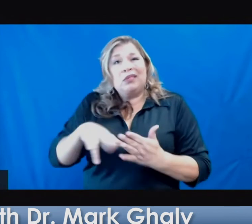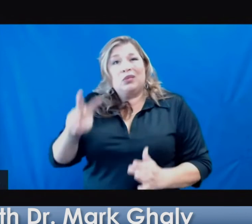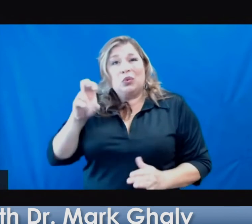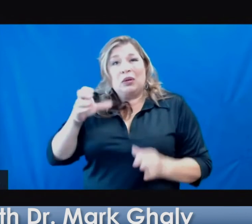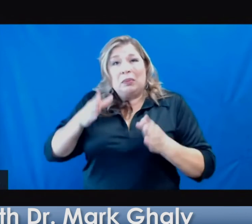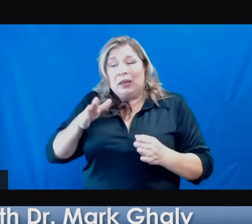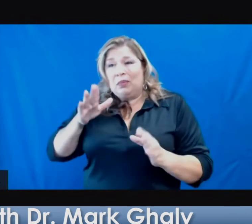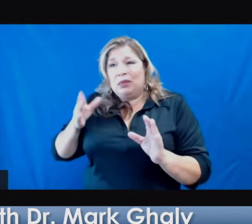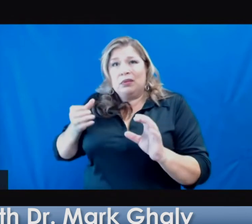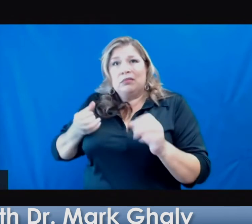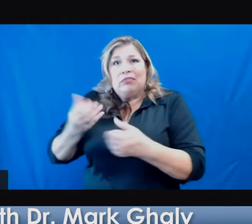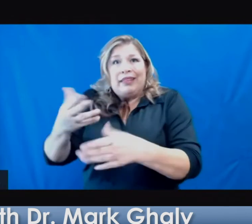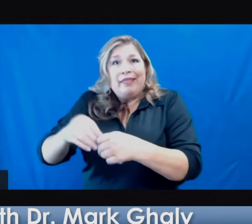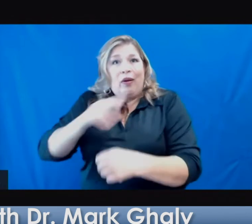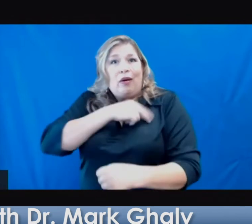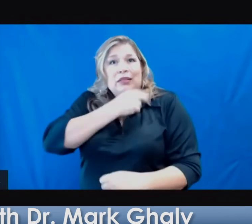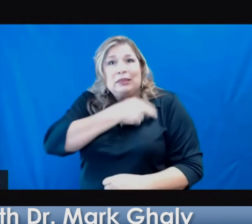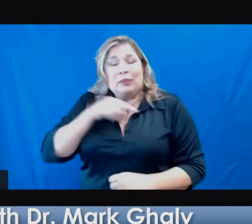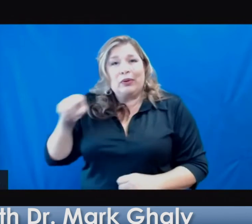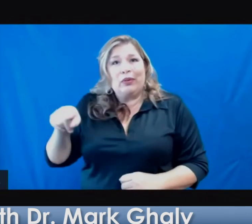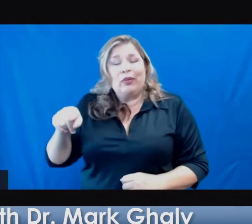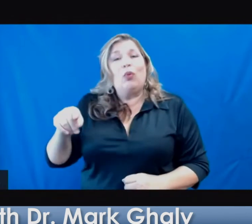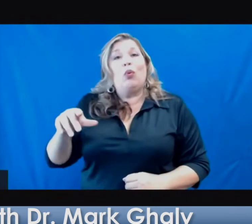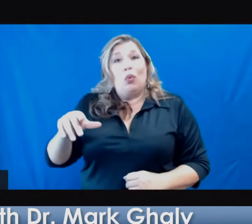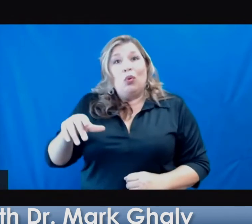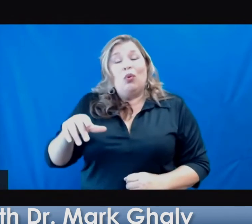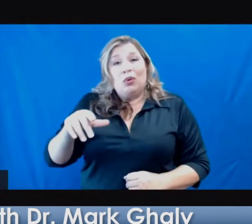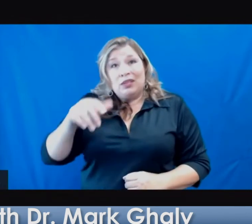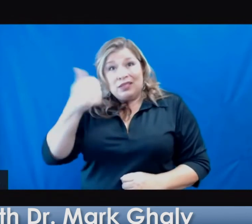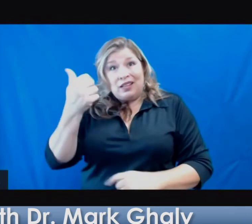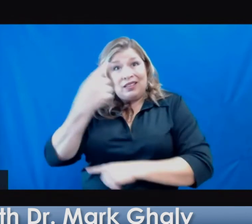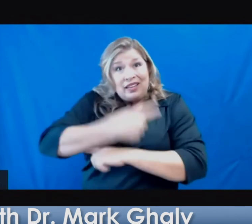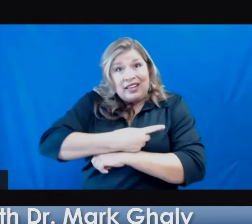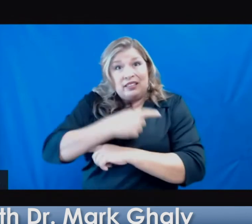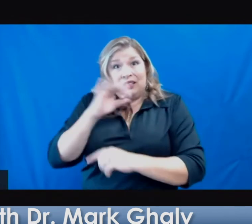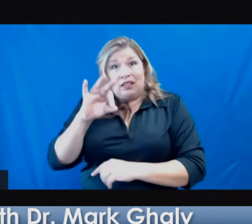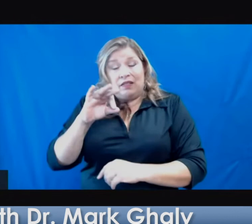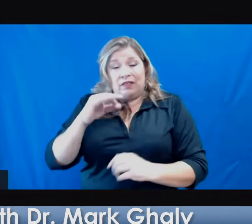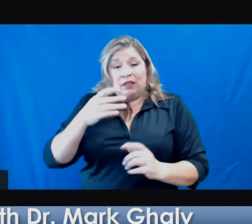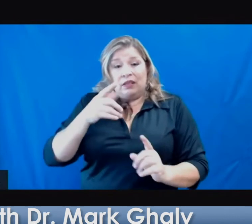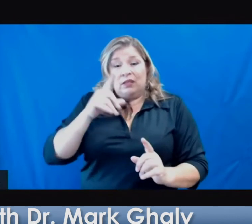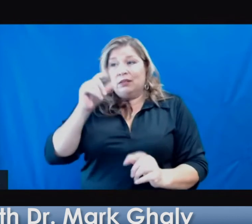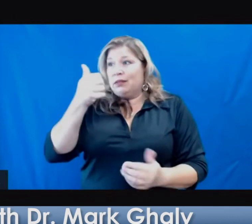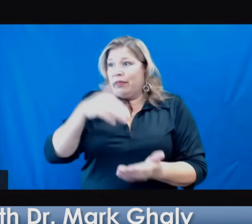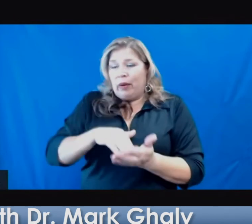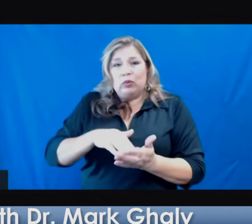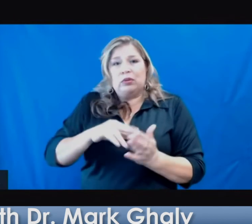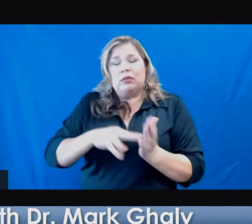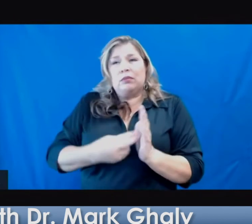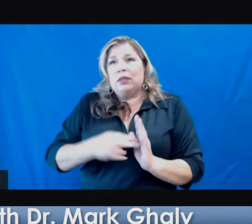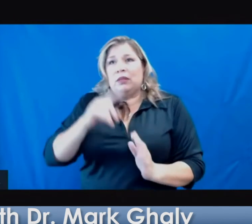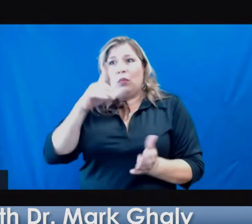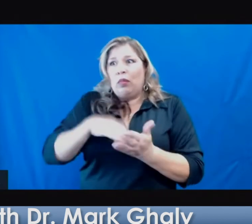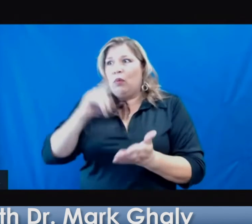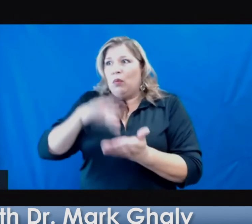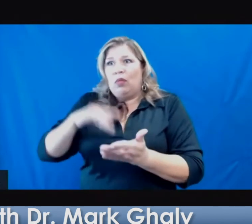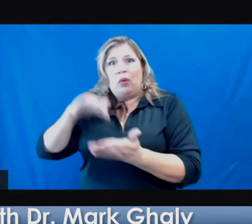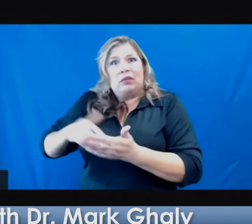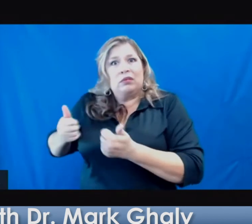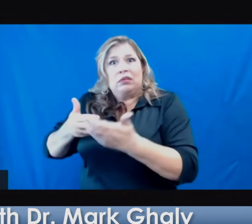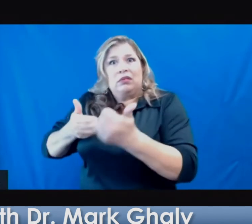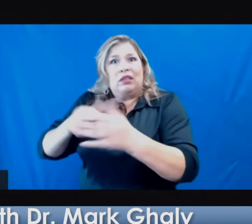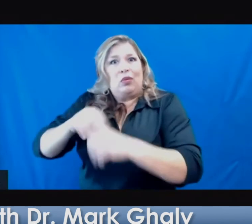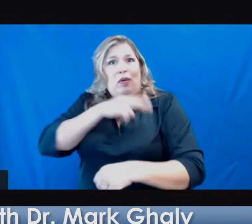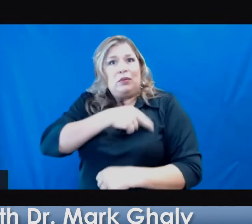You have that run, 10 days of 10,000 cases a day, you can see how that number adds up. So to your question, what could